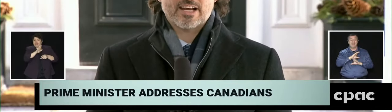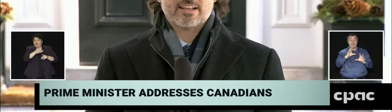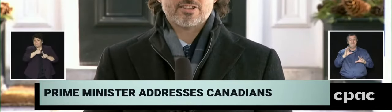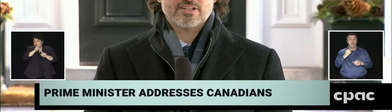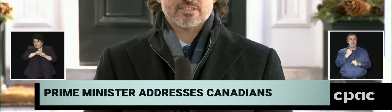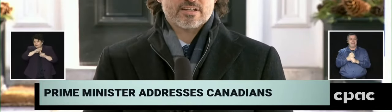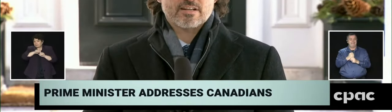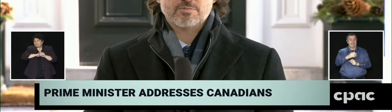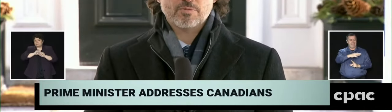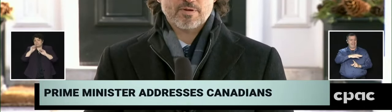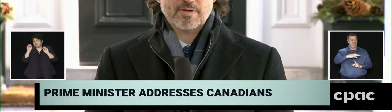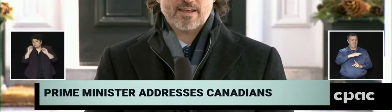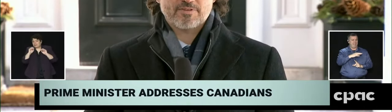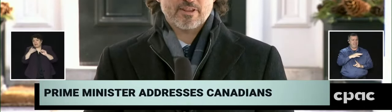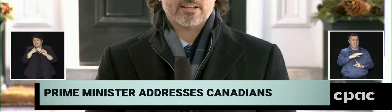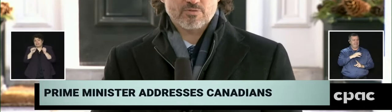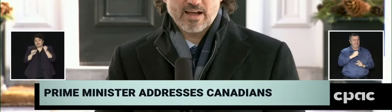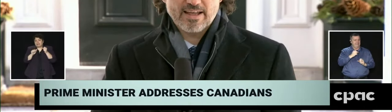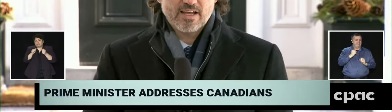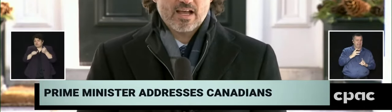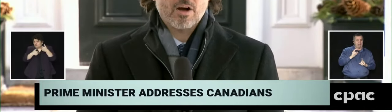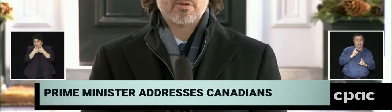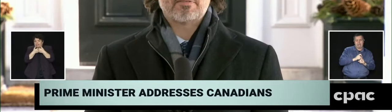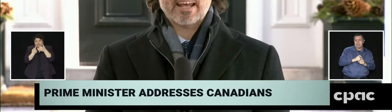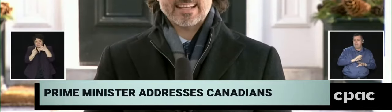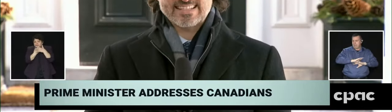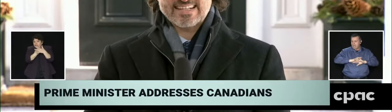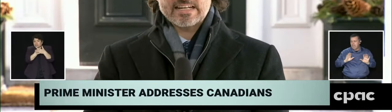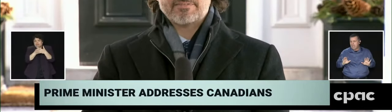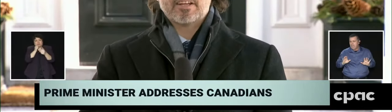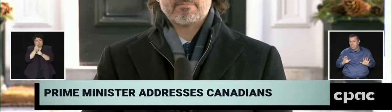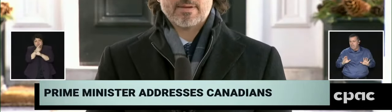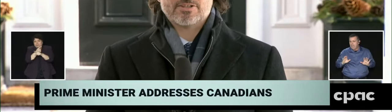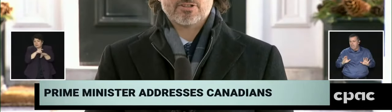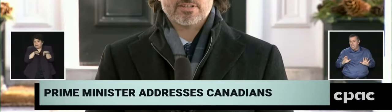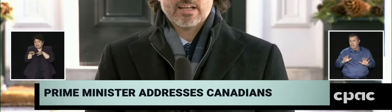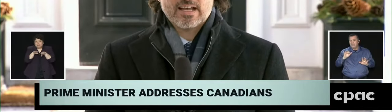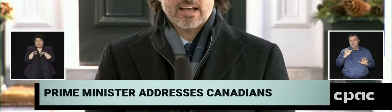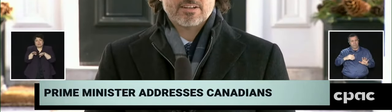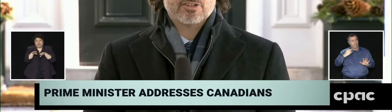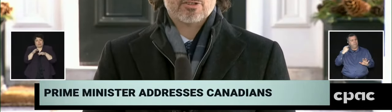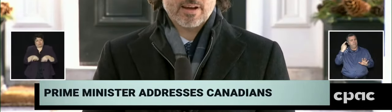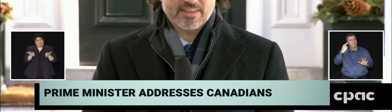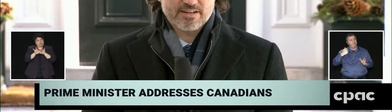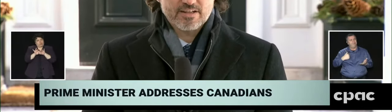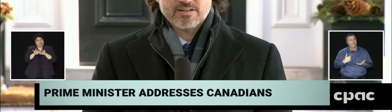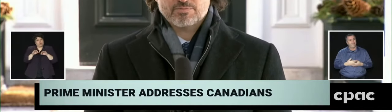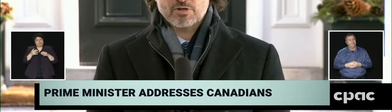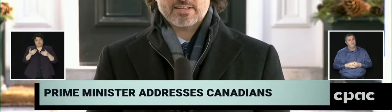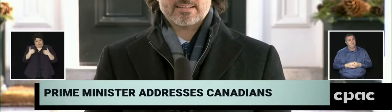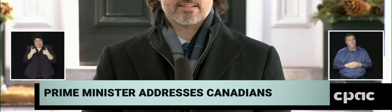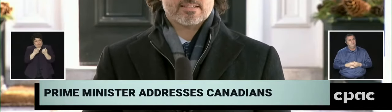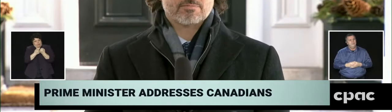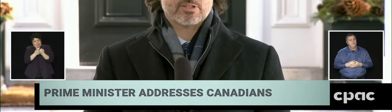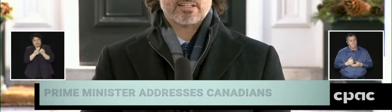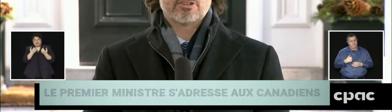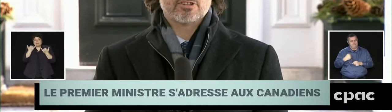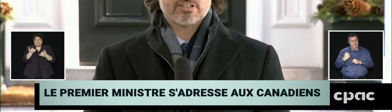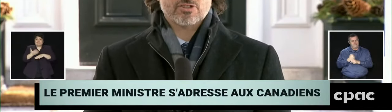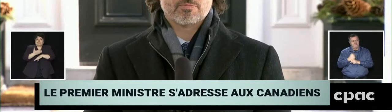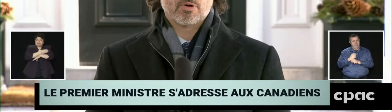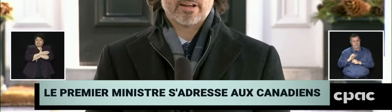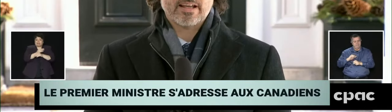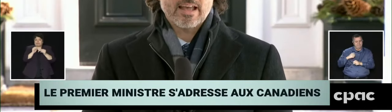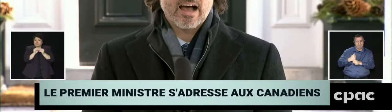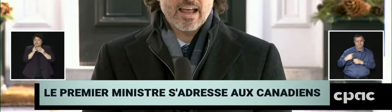other challenges and inappropriate behavior. That's why we've taken significant measures to strengthen processes and procedures